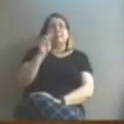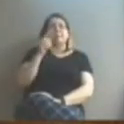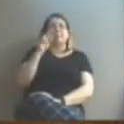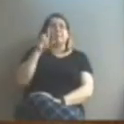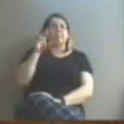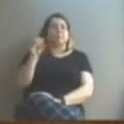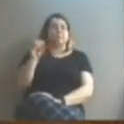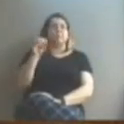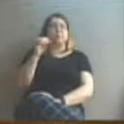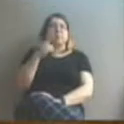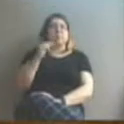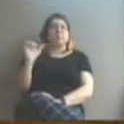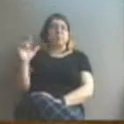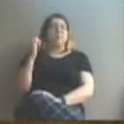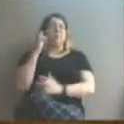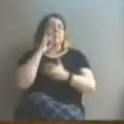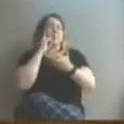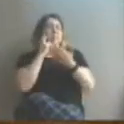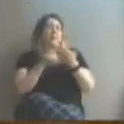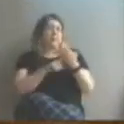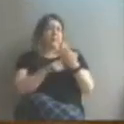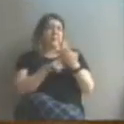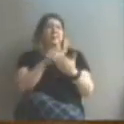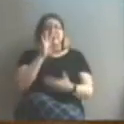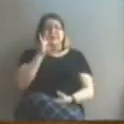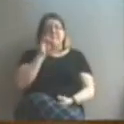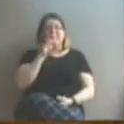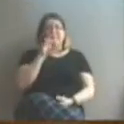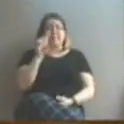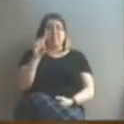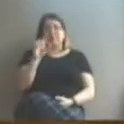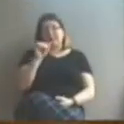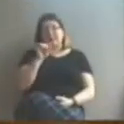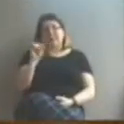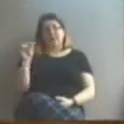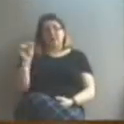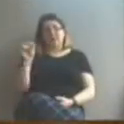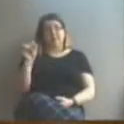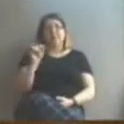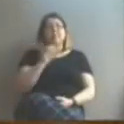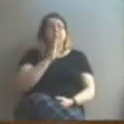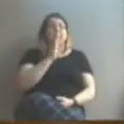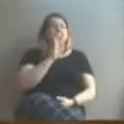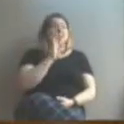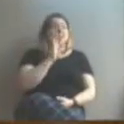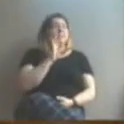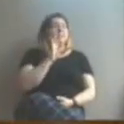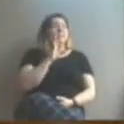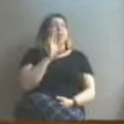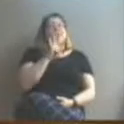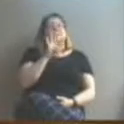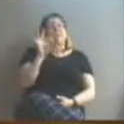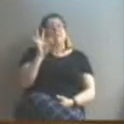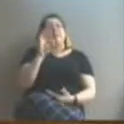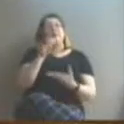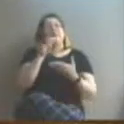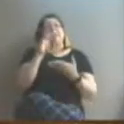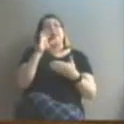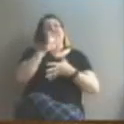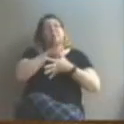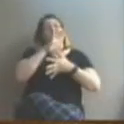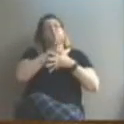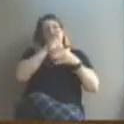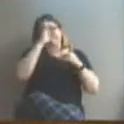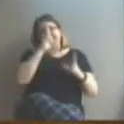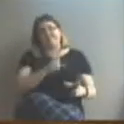also want to recognize the sponsors Ford and AT&T. Though 49 seniors were recognized last